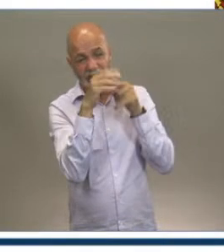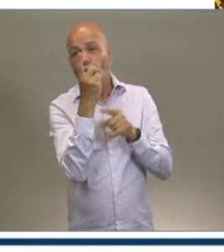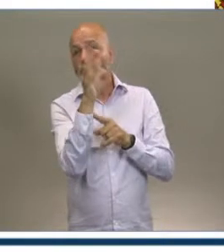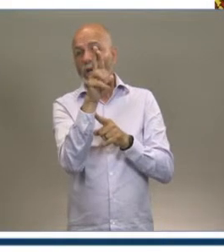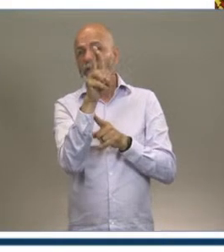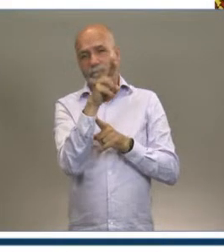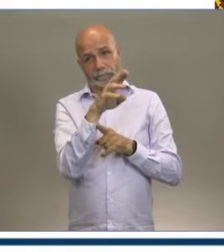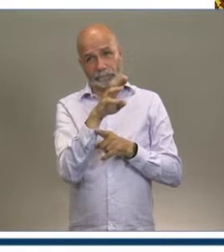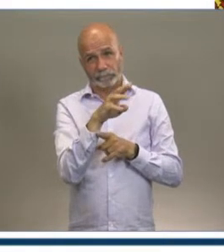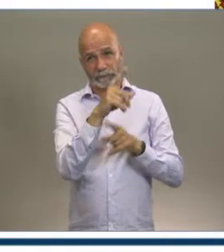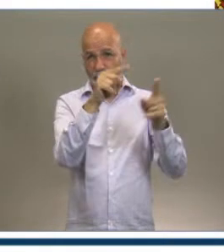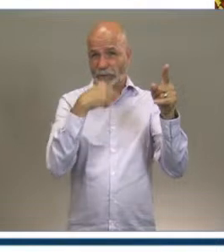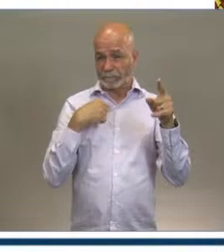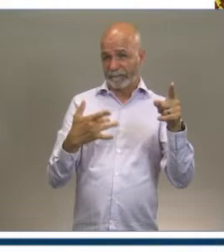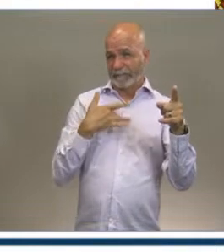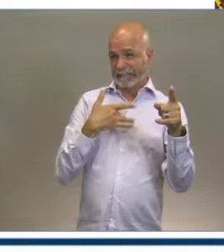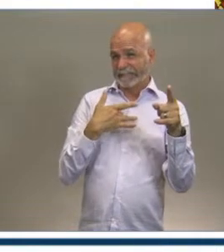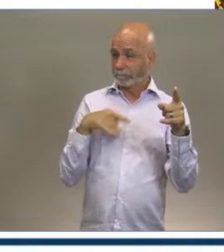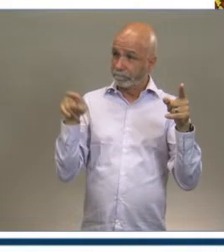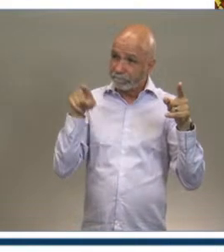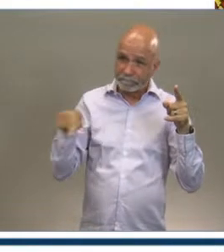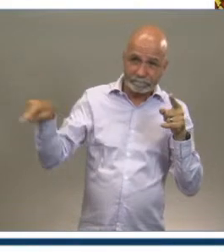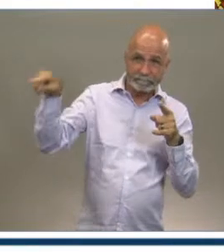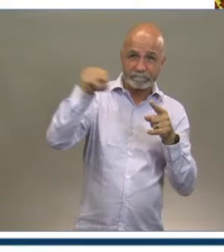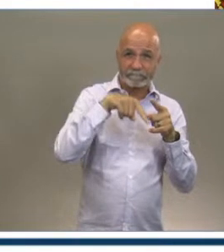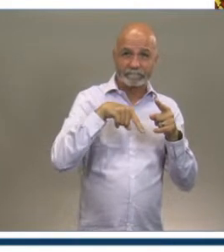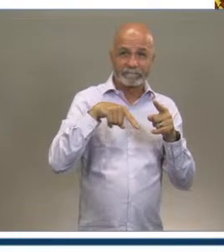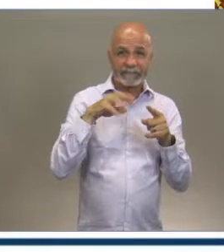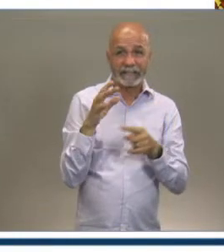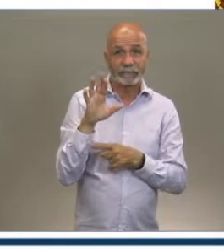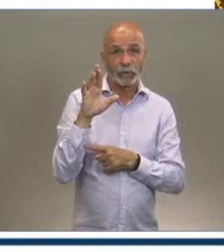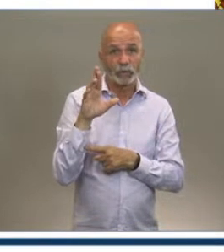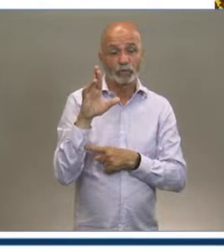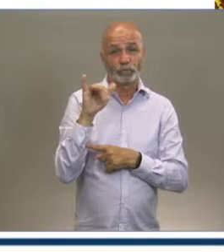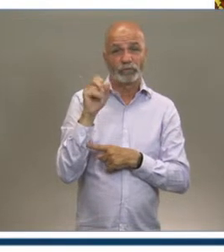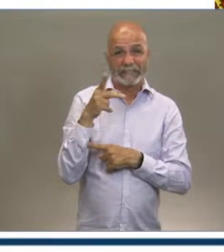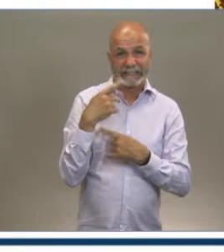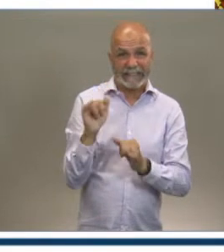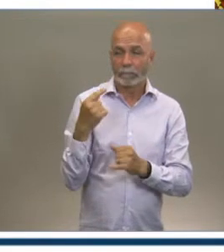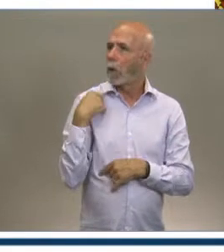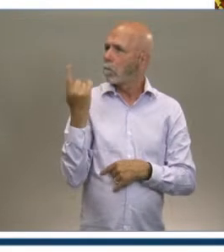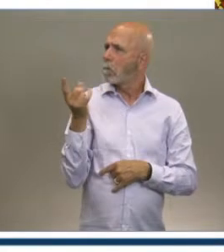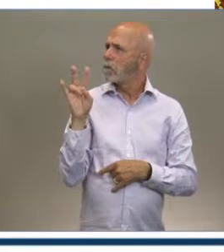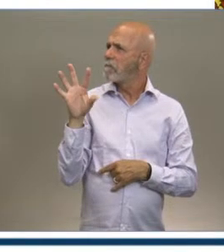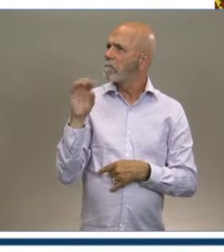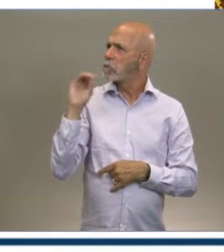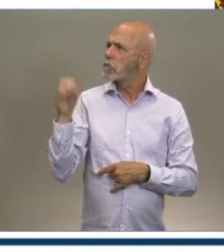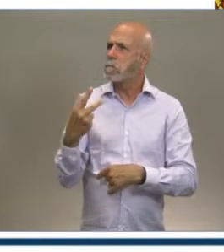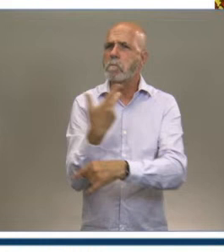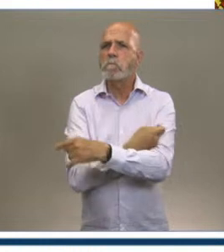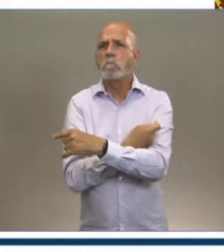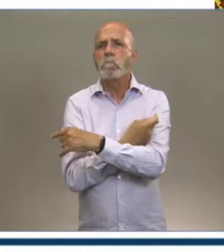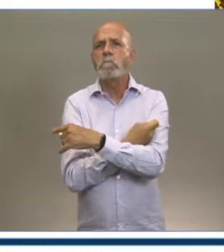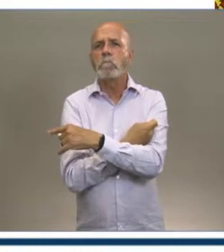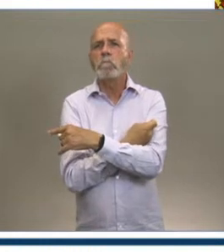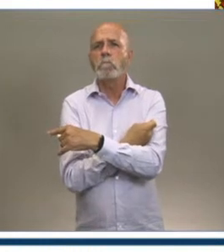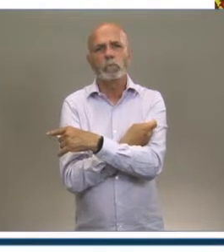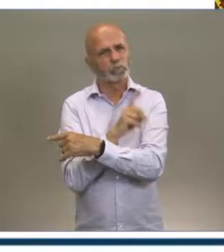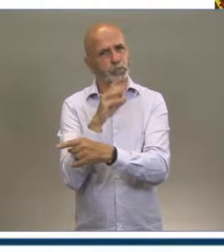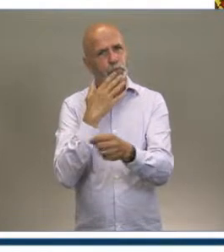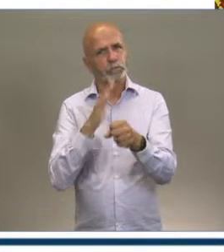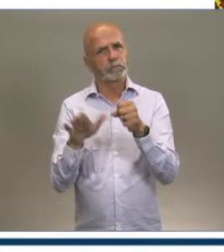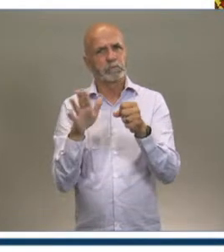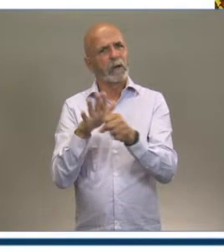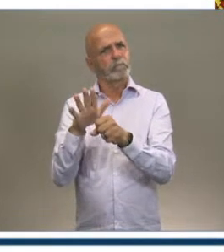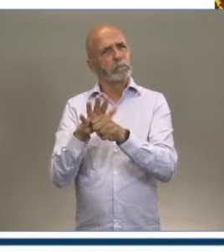than 75% of our population vaccinated now. And with that, is that not enough sort of reassurance that we might